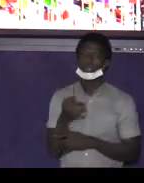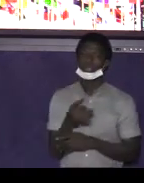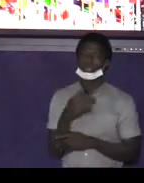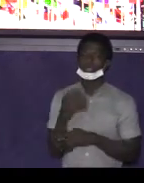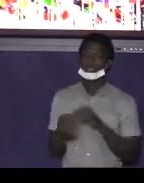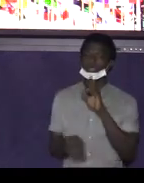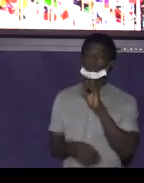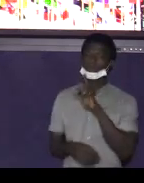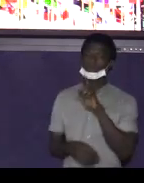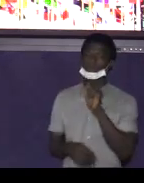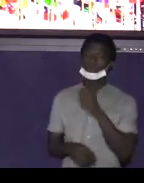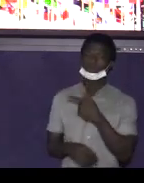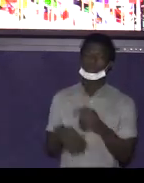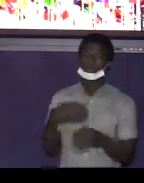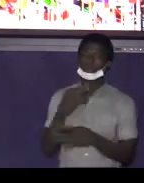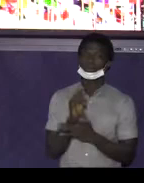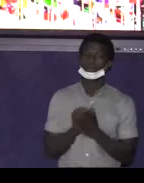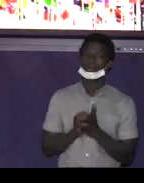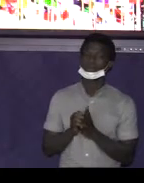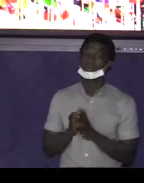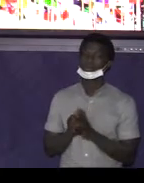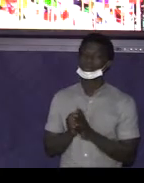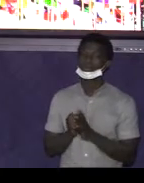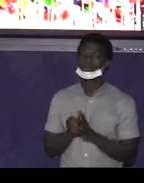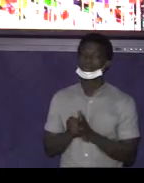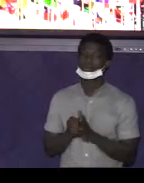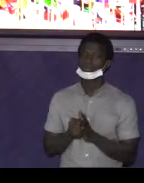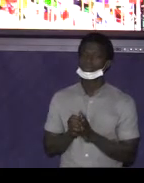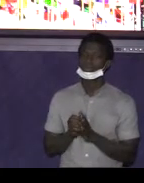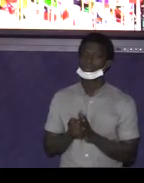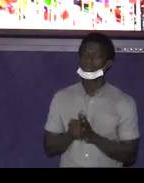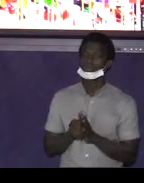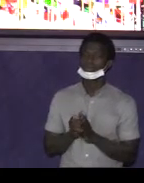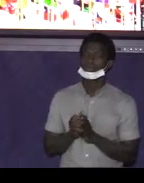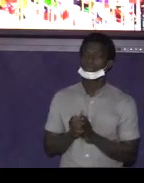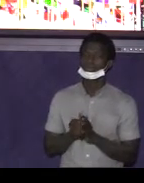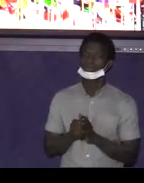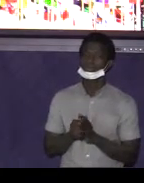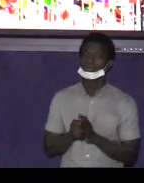can see the flag of